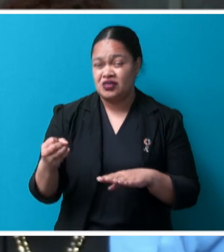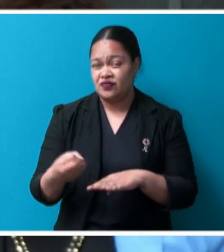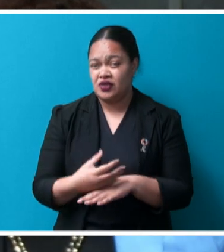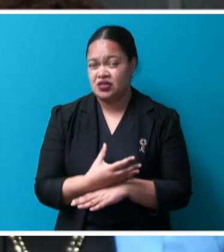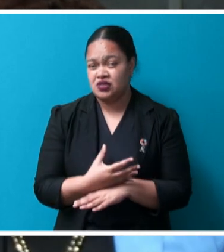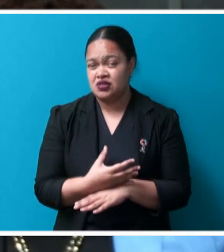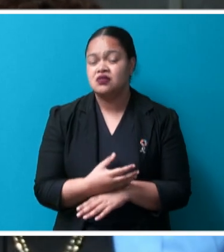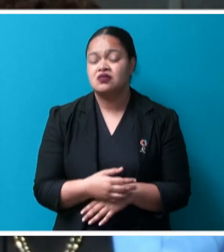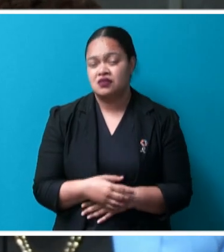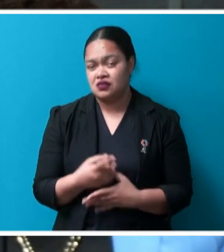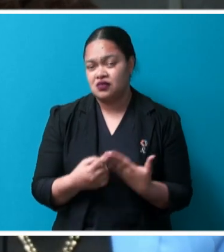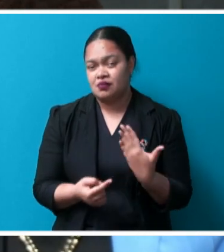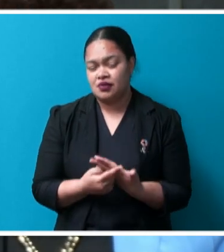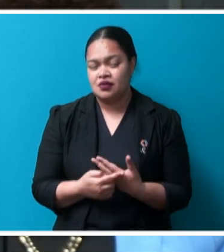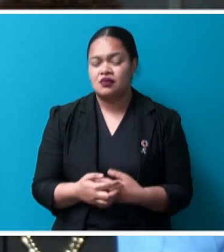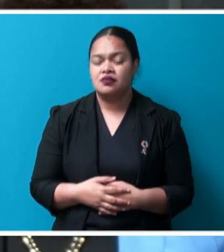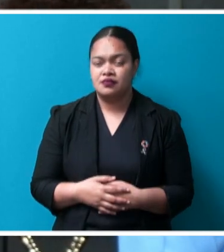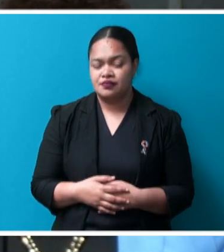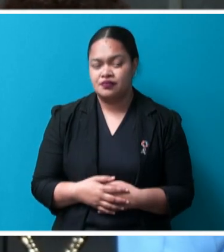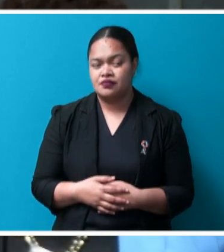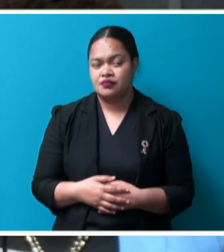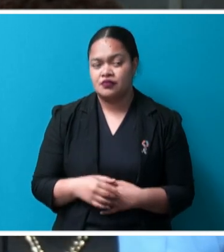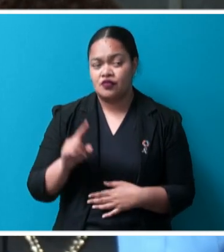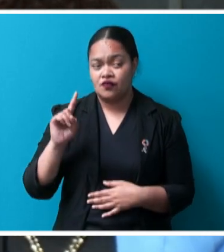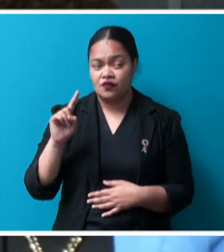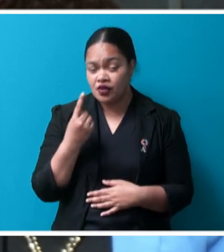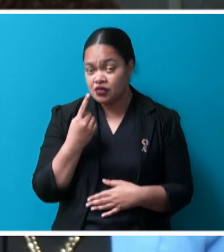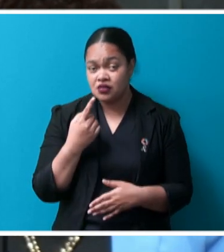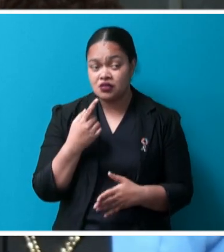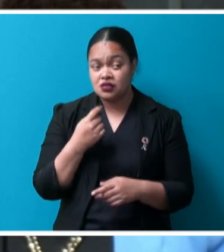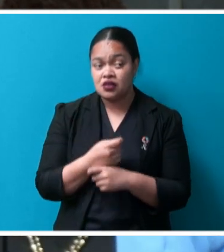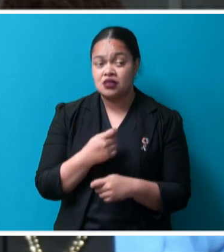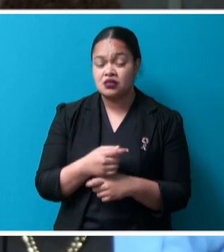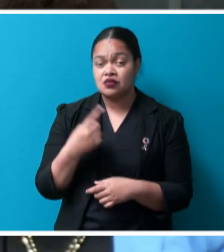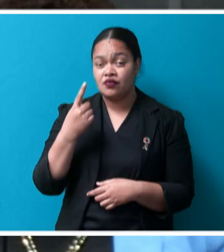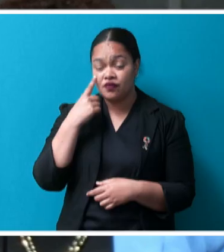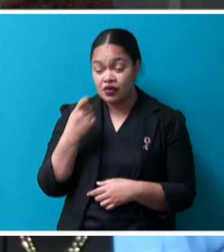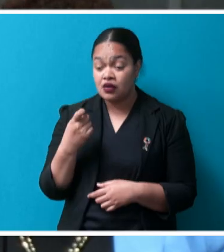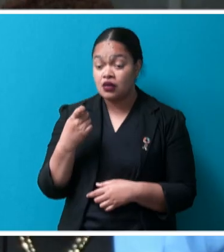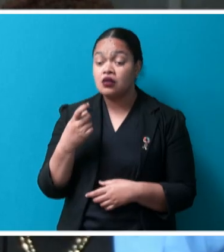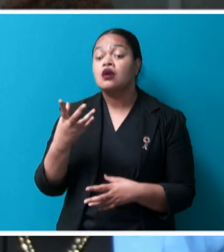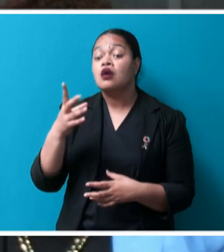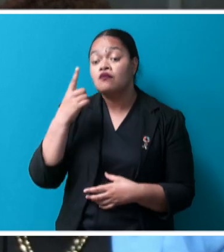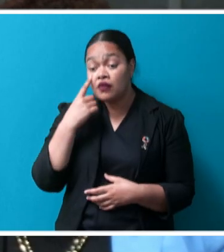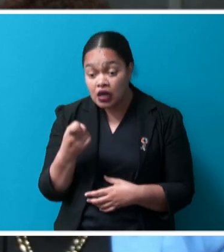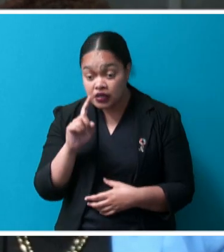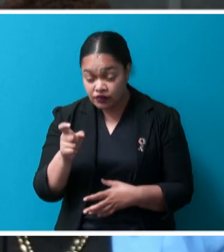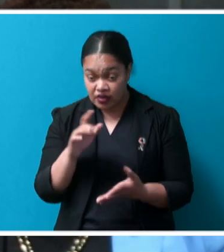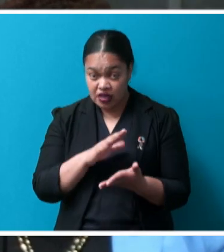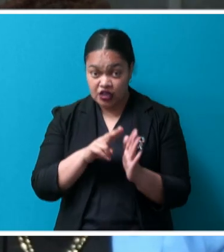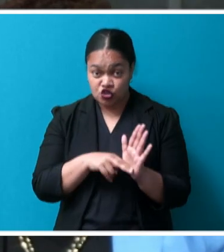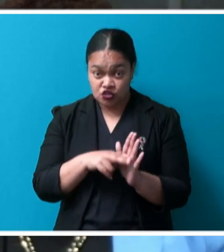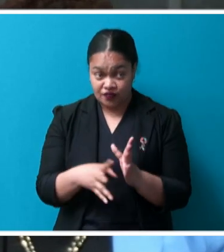eventually fall. Mr. Speaker, sir, our first task is to find people living with HIV, because a person who knows